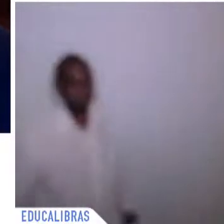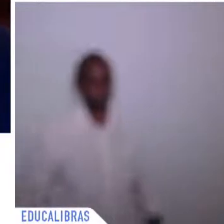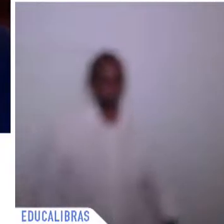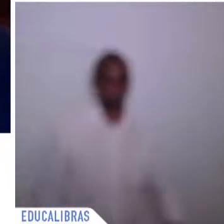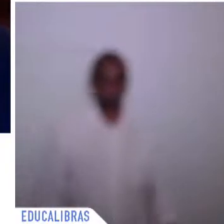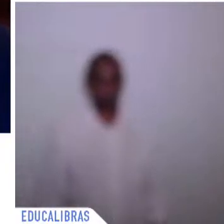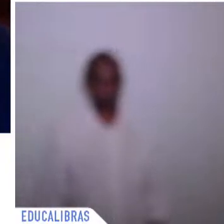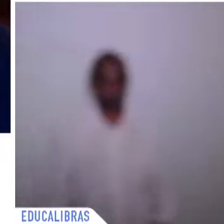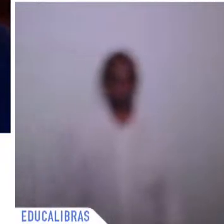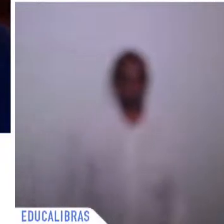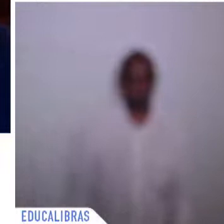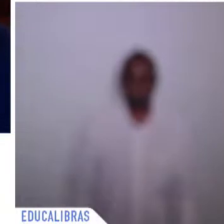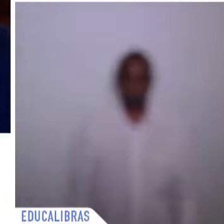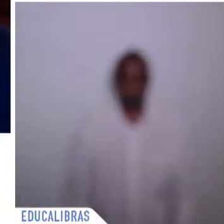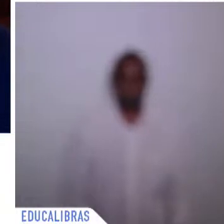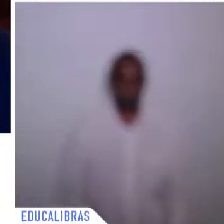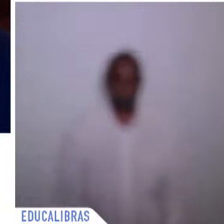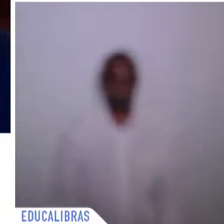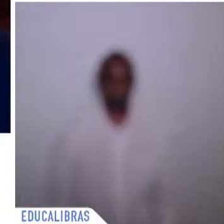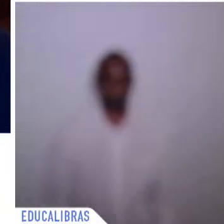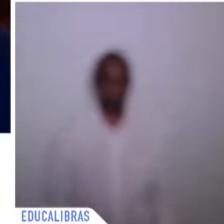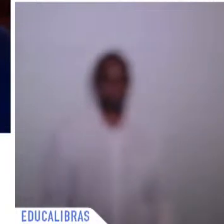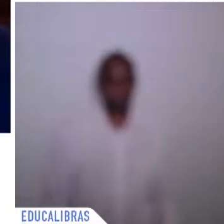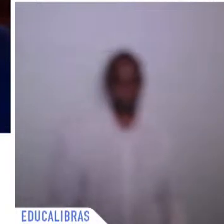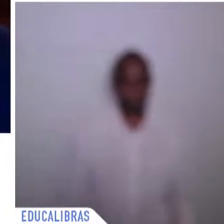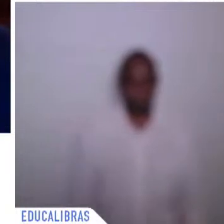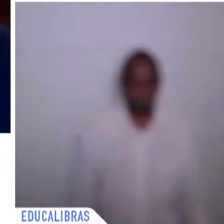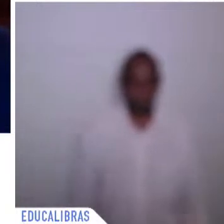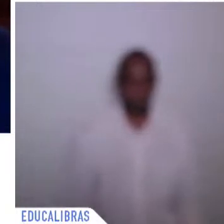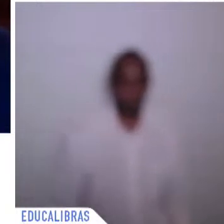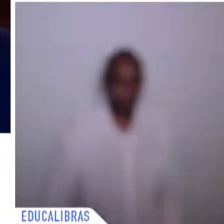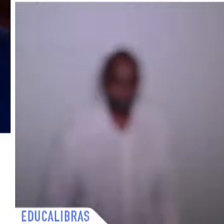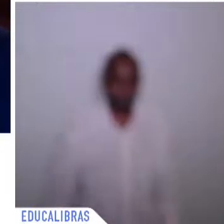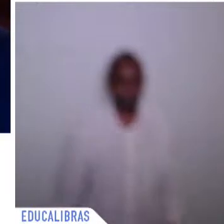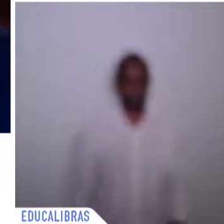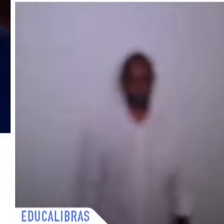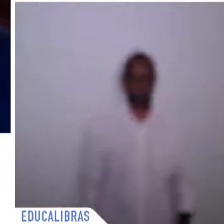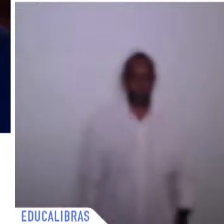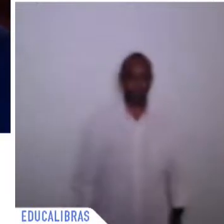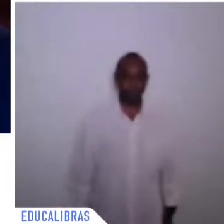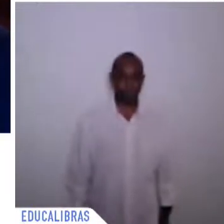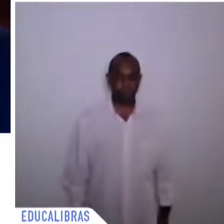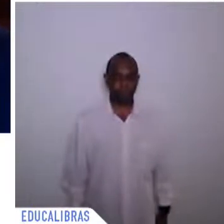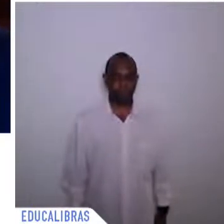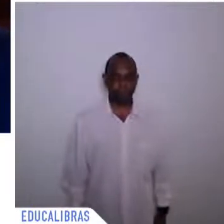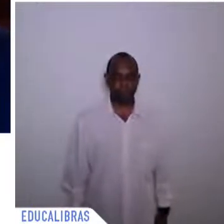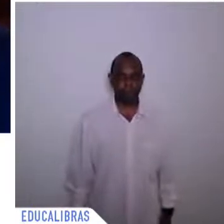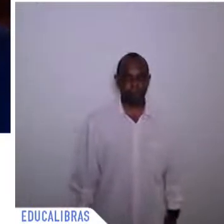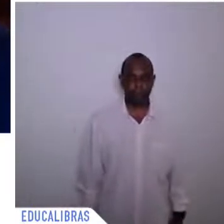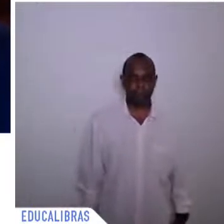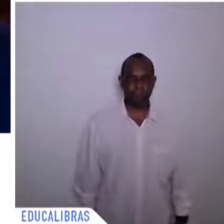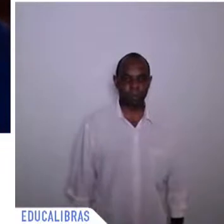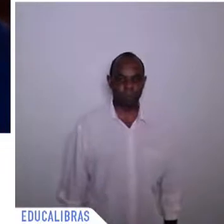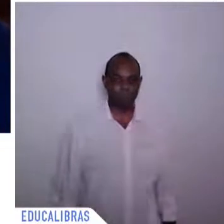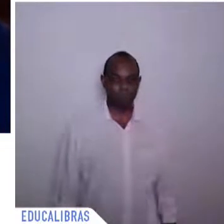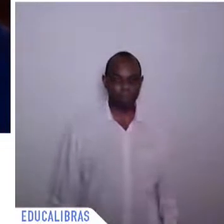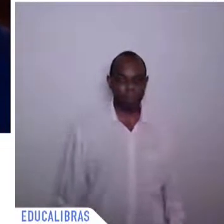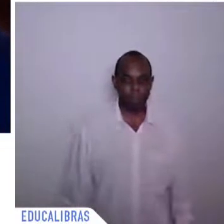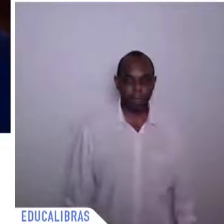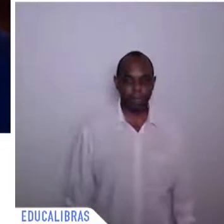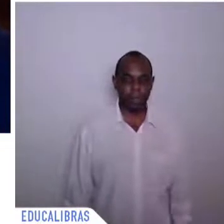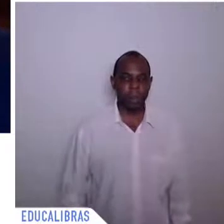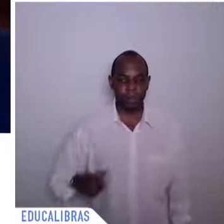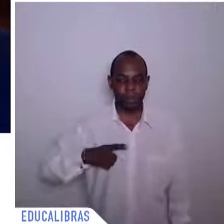and understand that they need to form new leadership and more democratic leaderships. And I think there's no way back in that